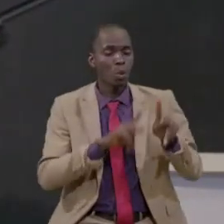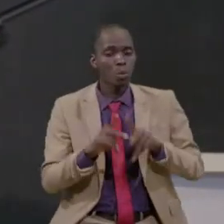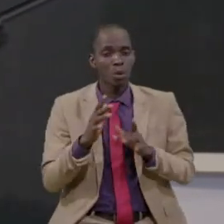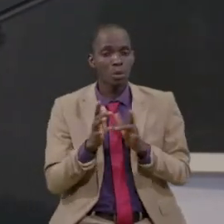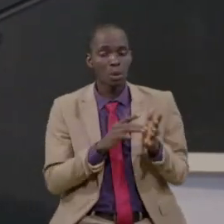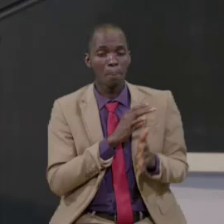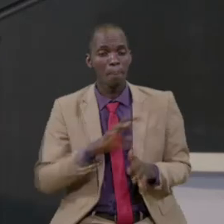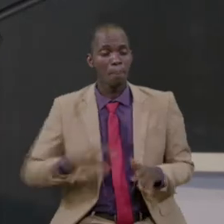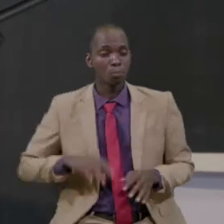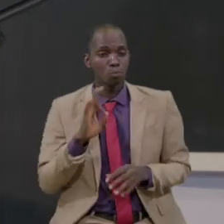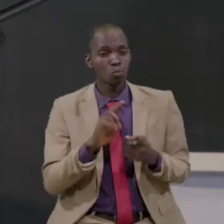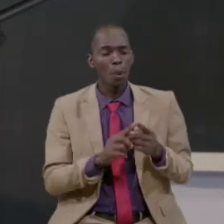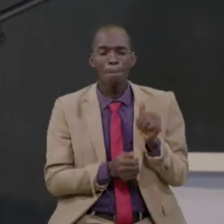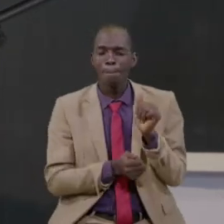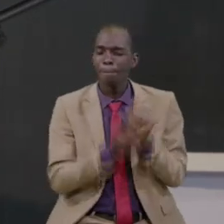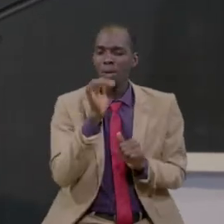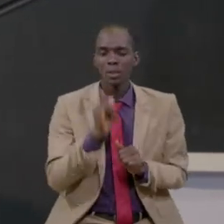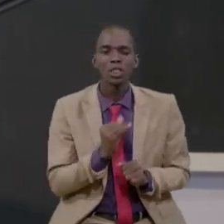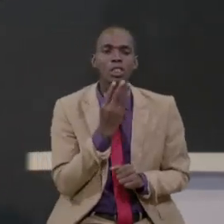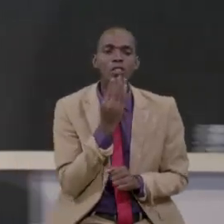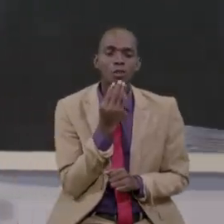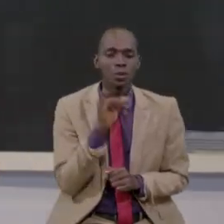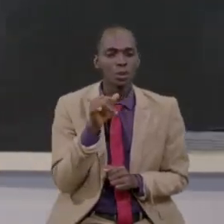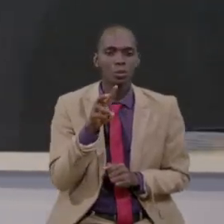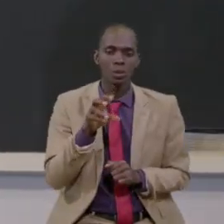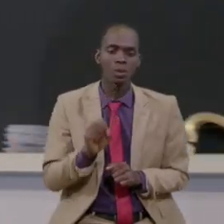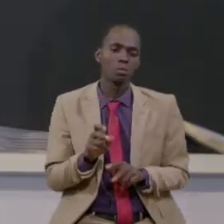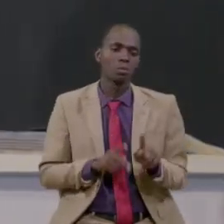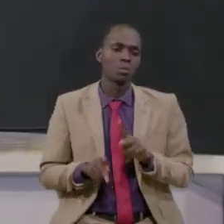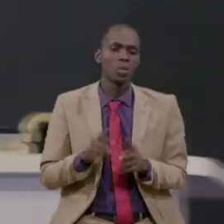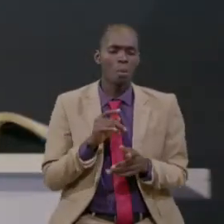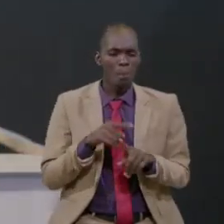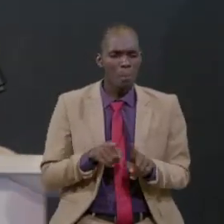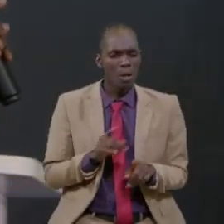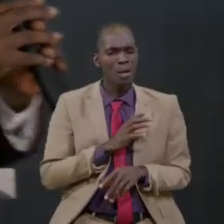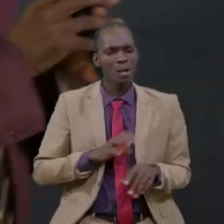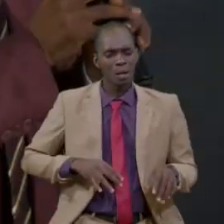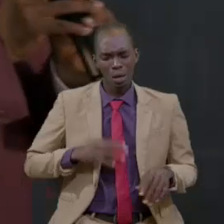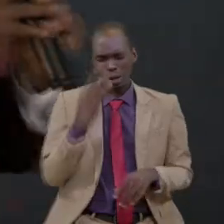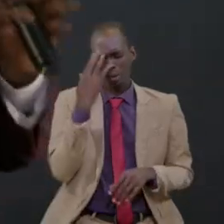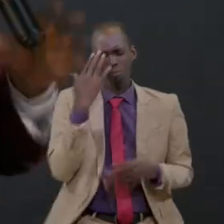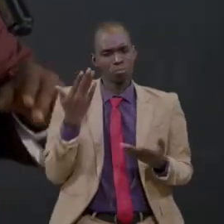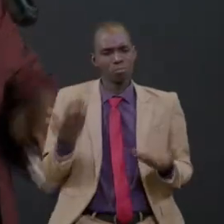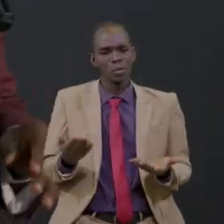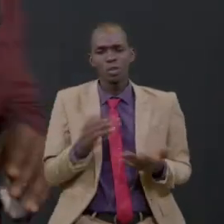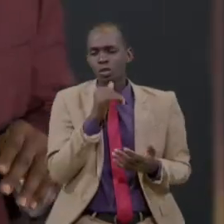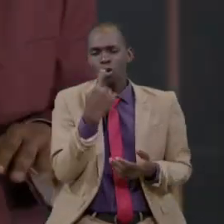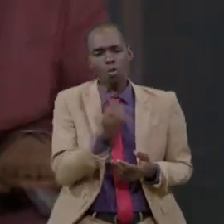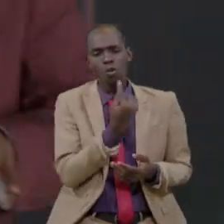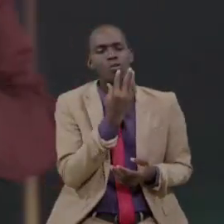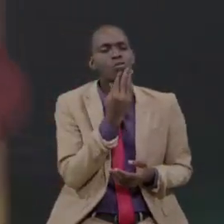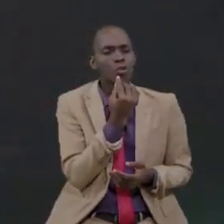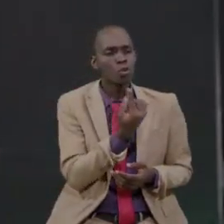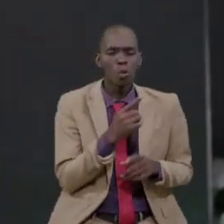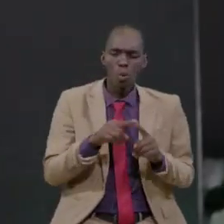Jews. But he still knew that he was a minister, he was to give salvation to the rest, to the whole world. And